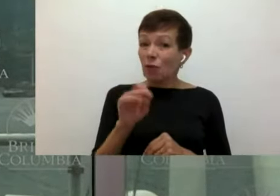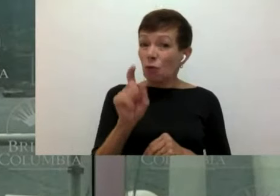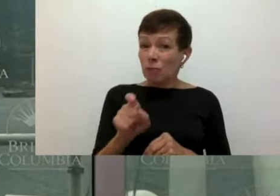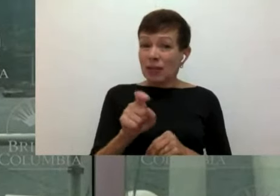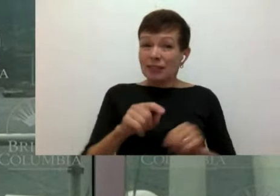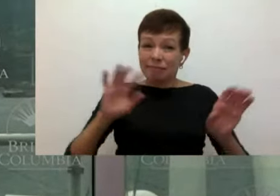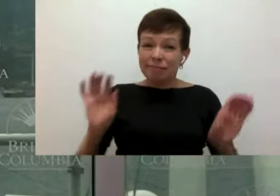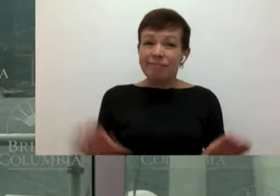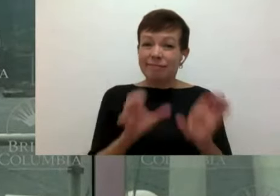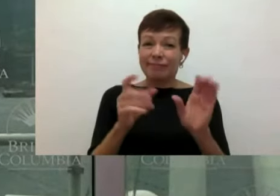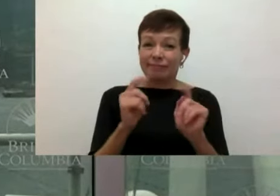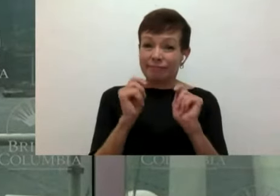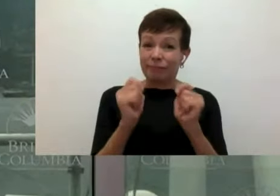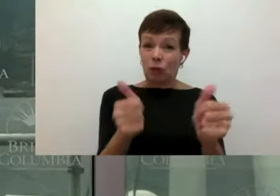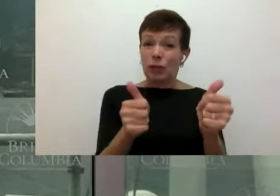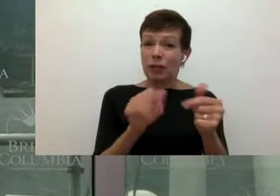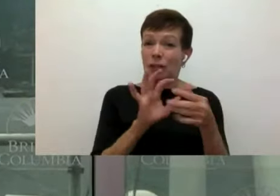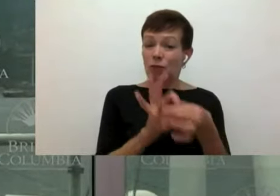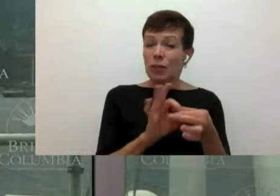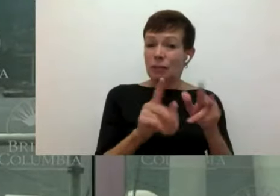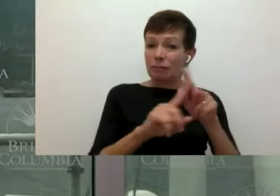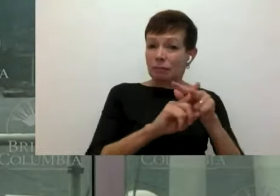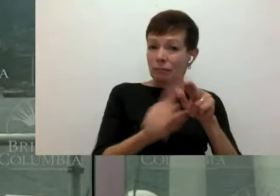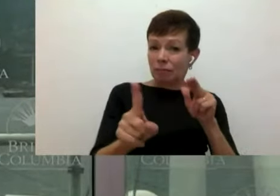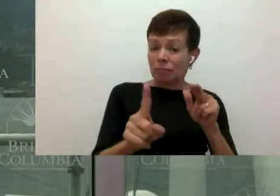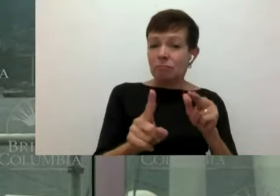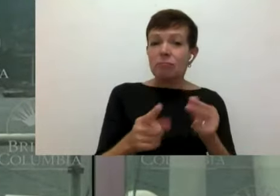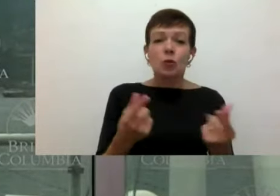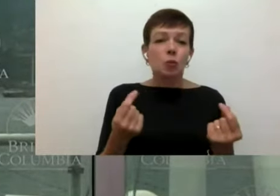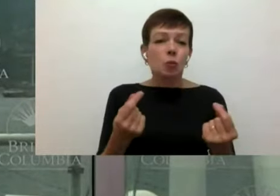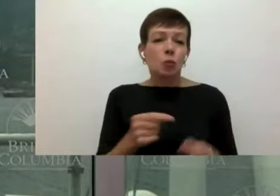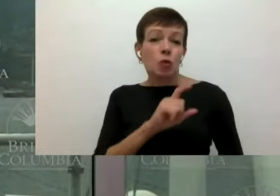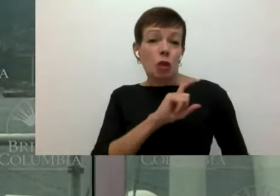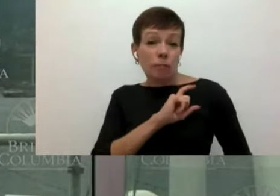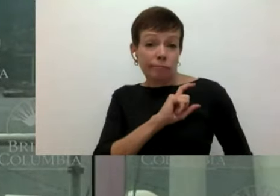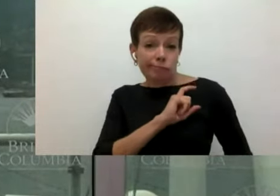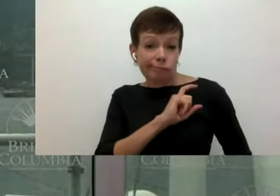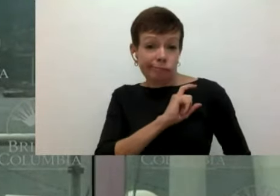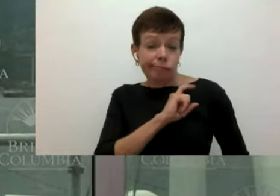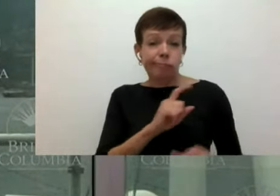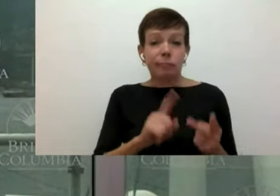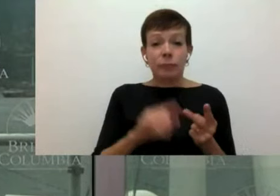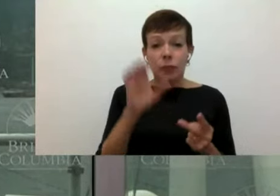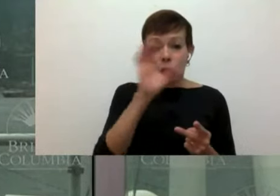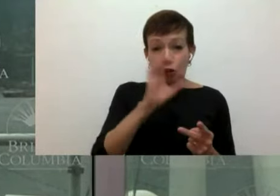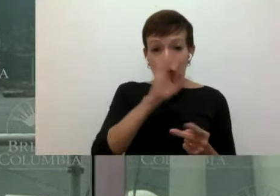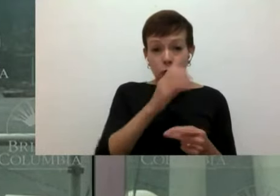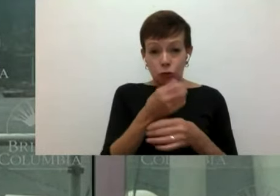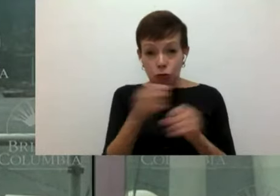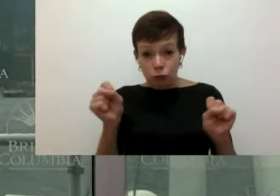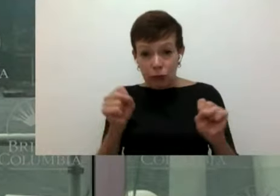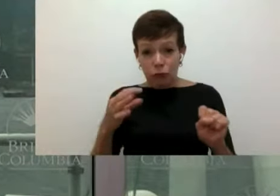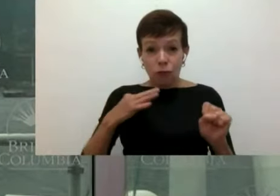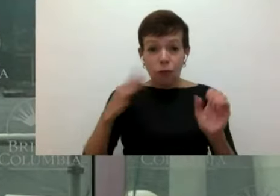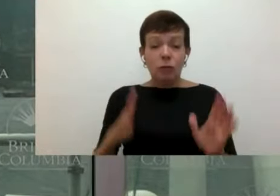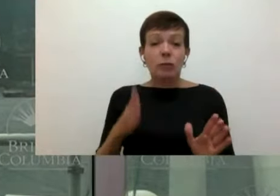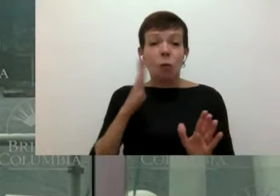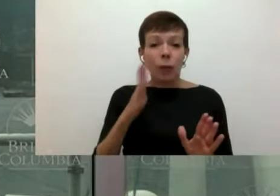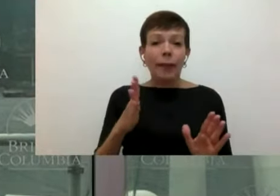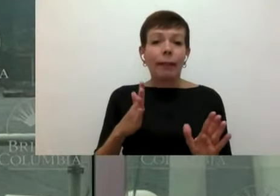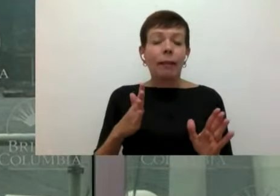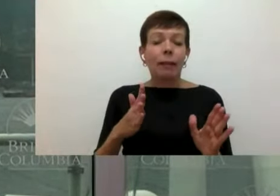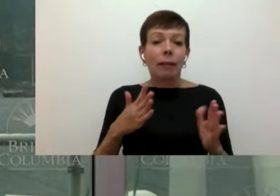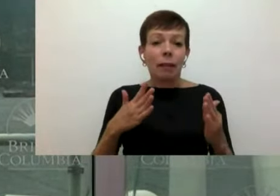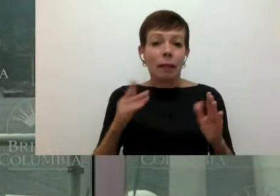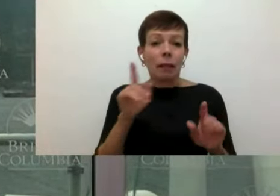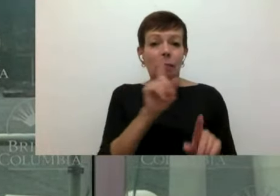where action has to be taken very quickly in terms of evacuations, RCMP, search and rescue volunteers,